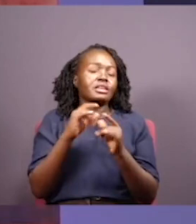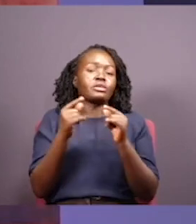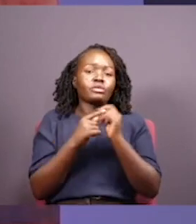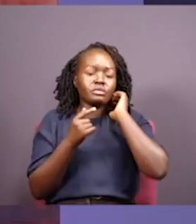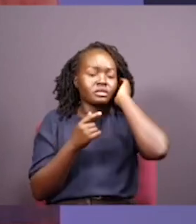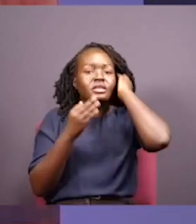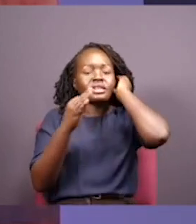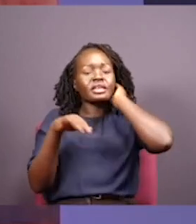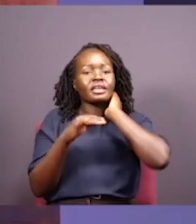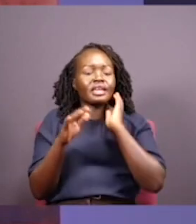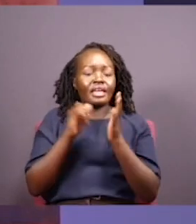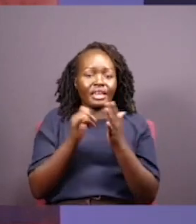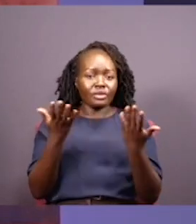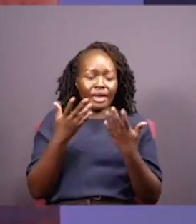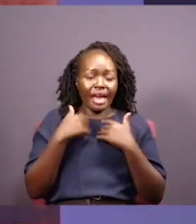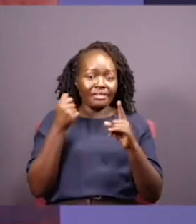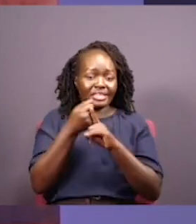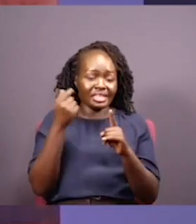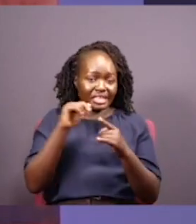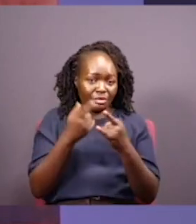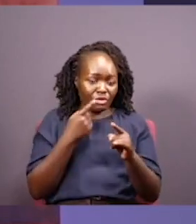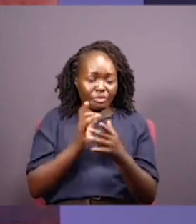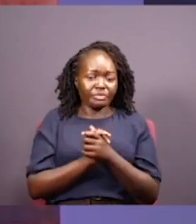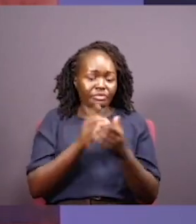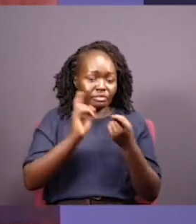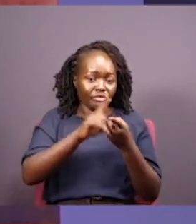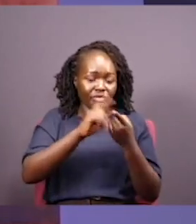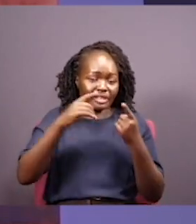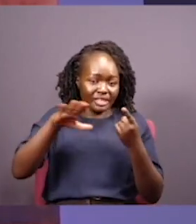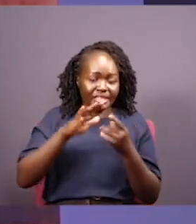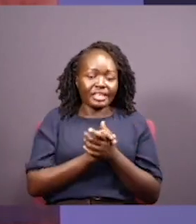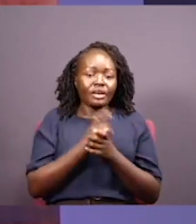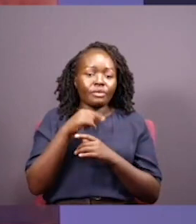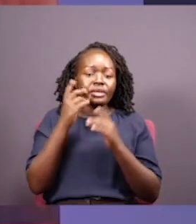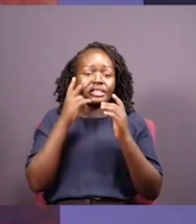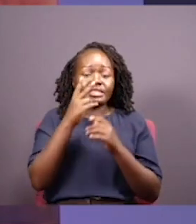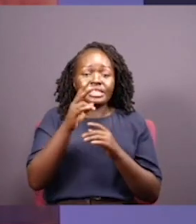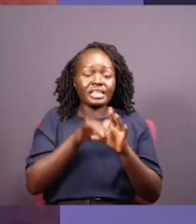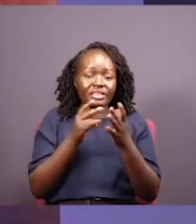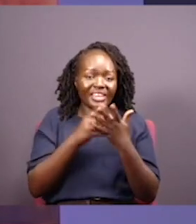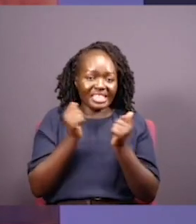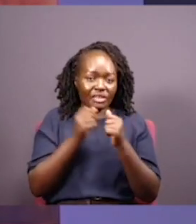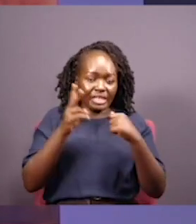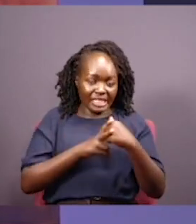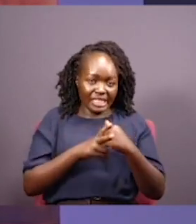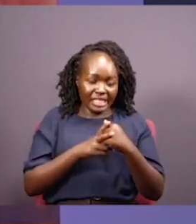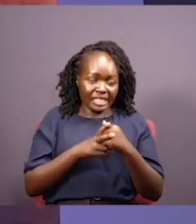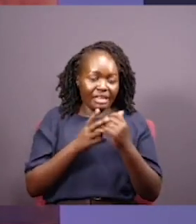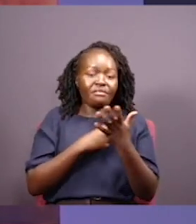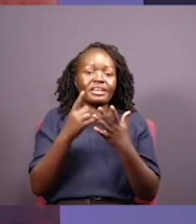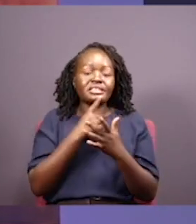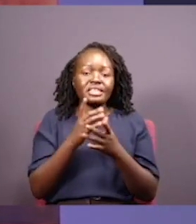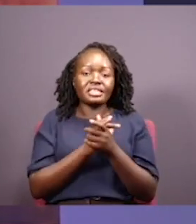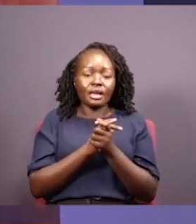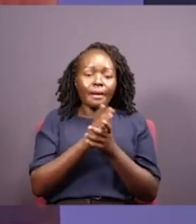where the attacks may come from. The first we see is in verse 17. The verse says, "Be on your